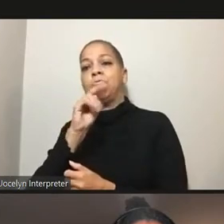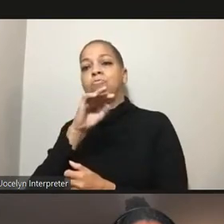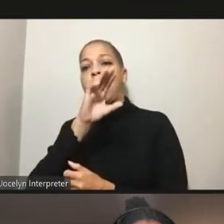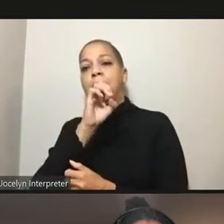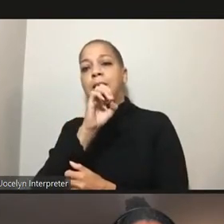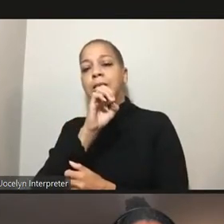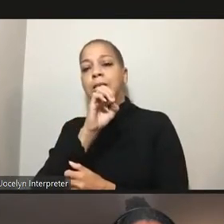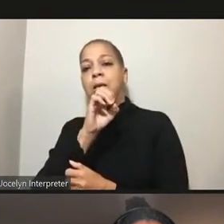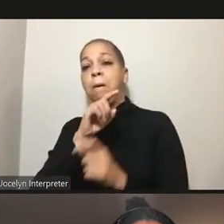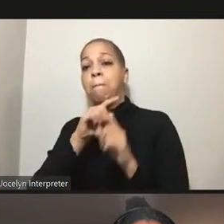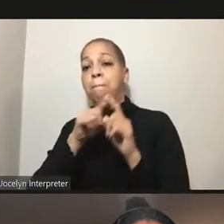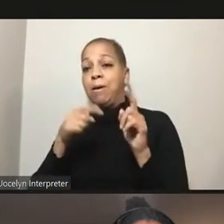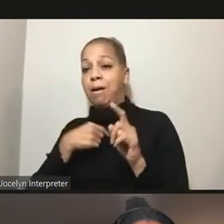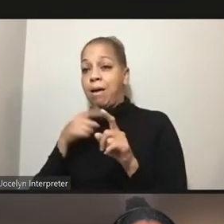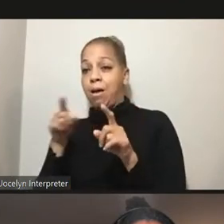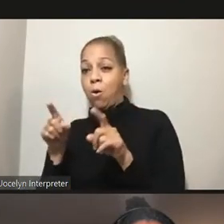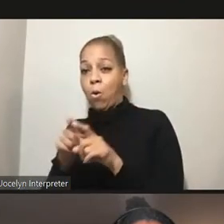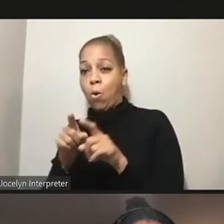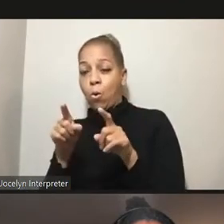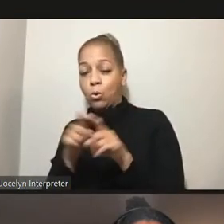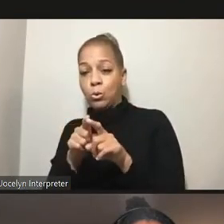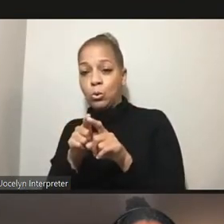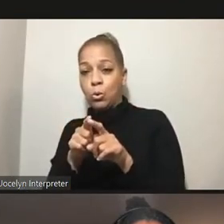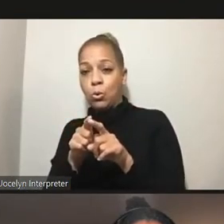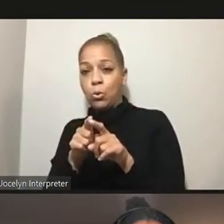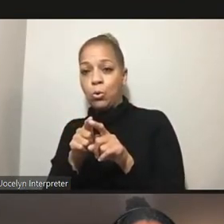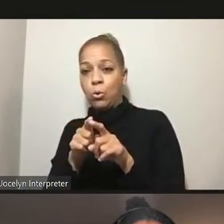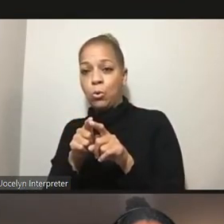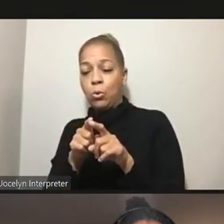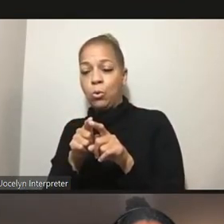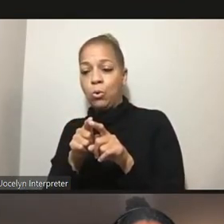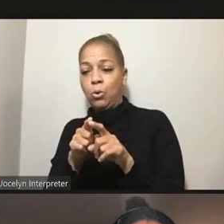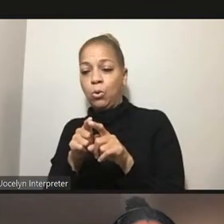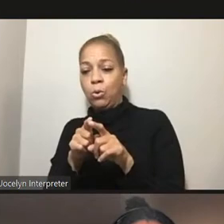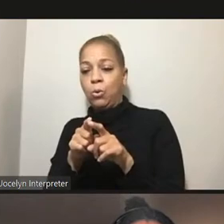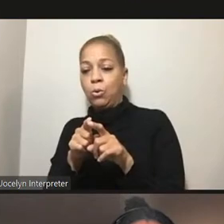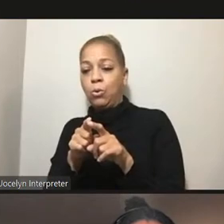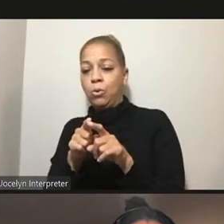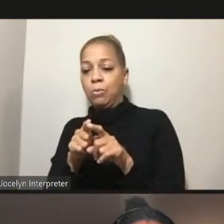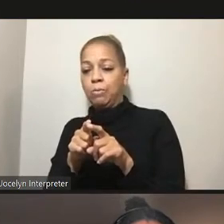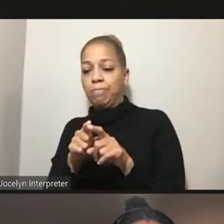But I also stand in my conviction